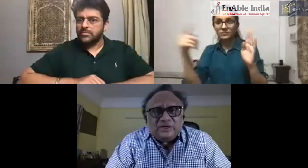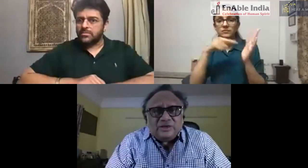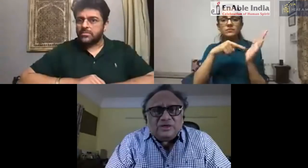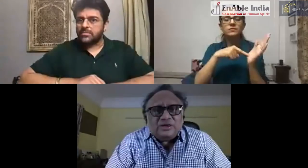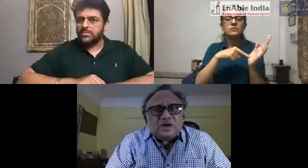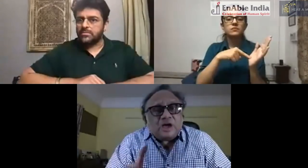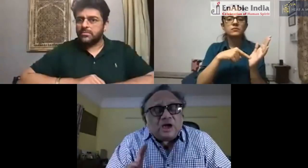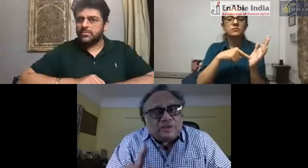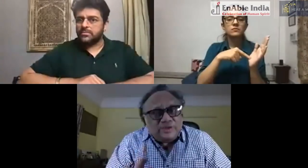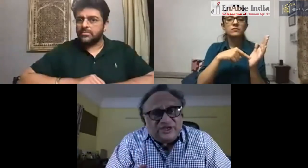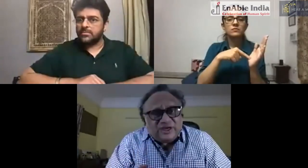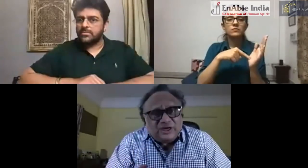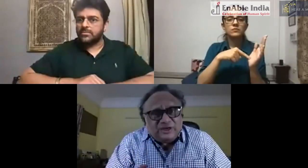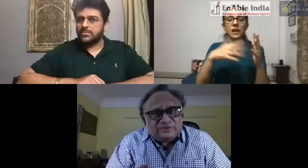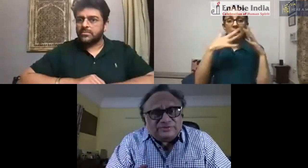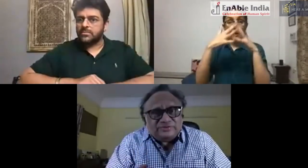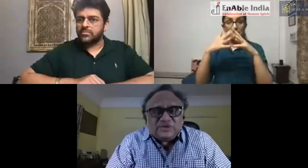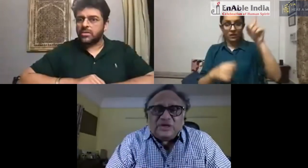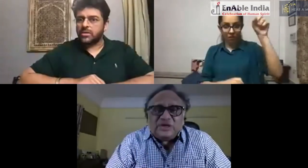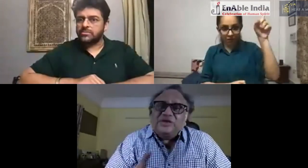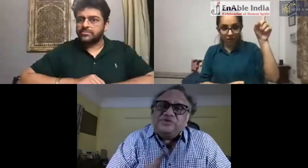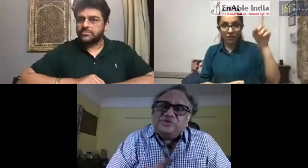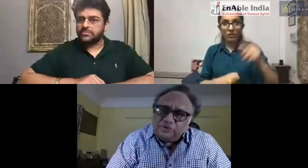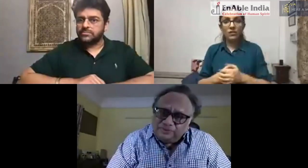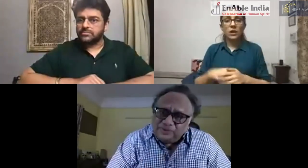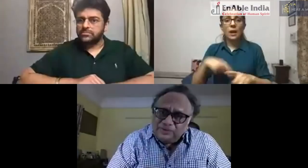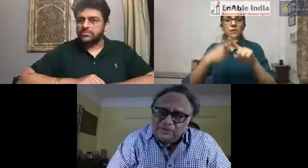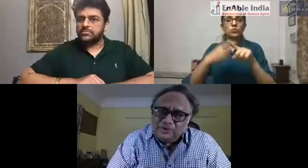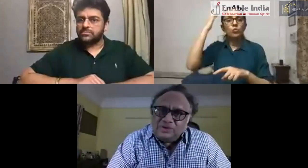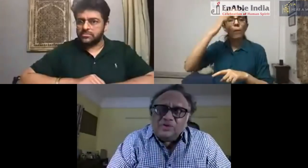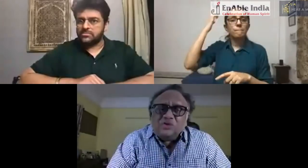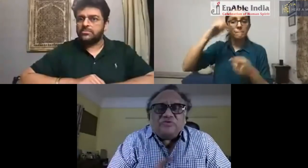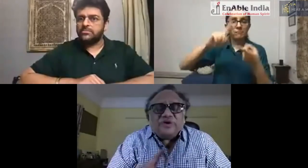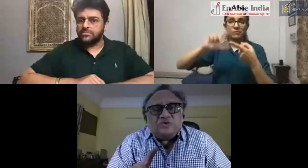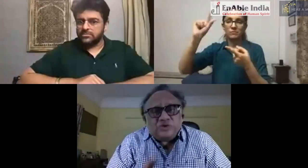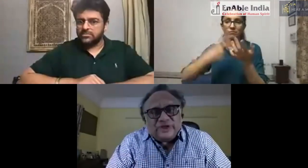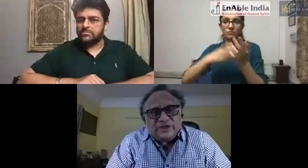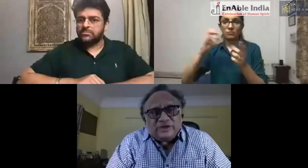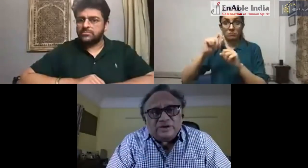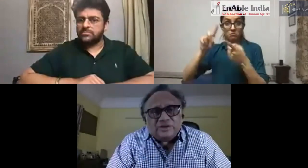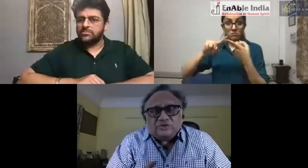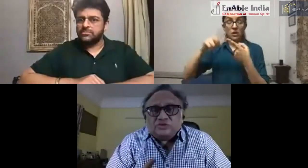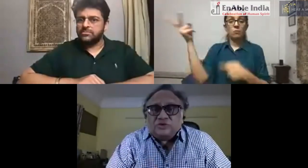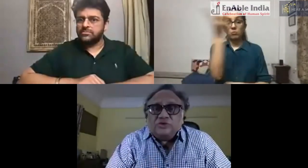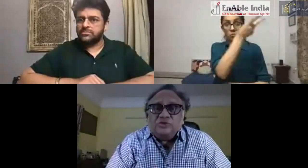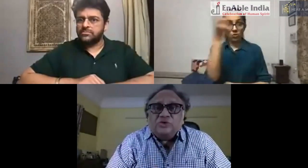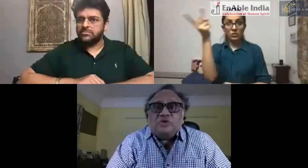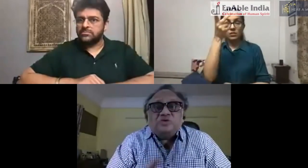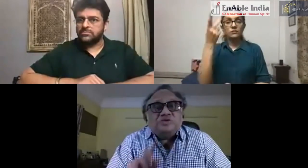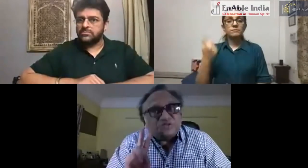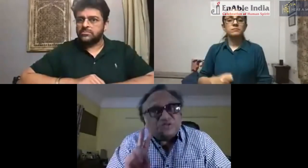when America and Europe were going